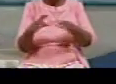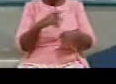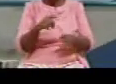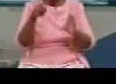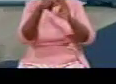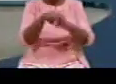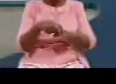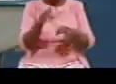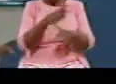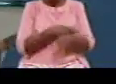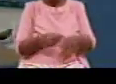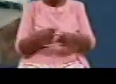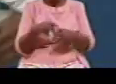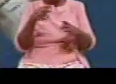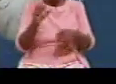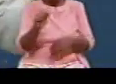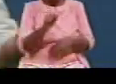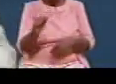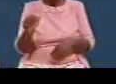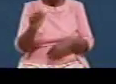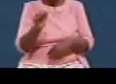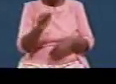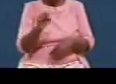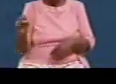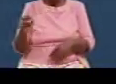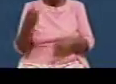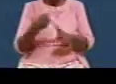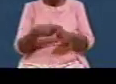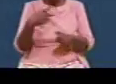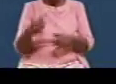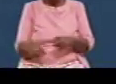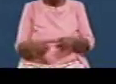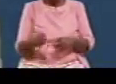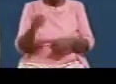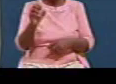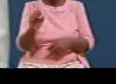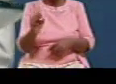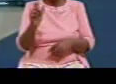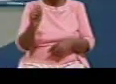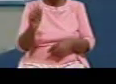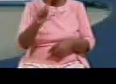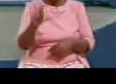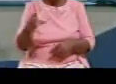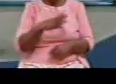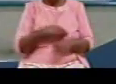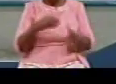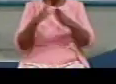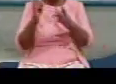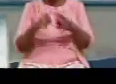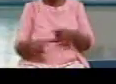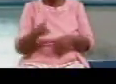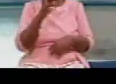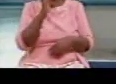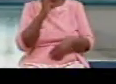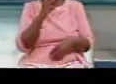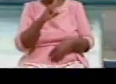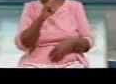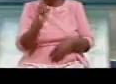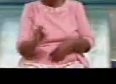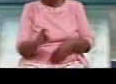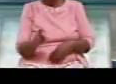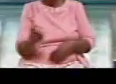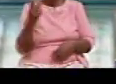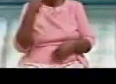ass from the stall and lead him away to watering? Look at verse 16 now. It says, ought not